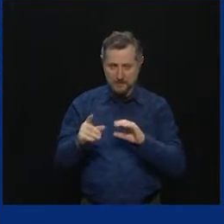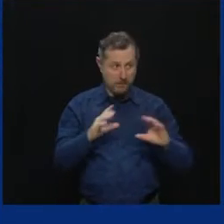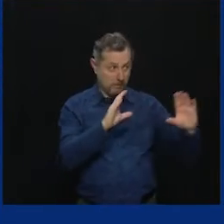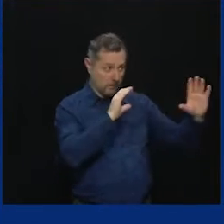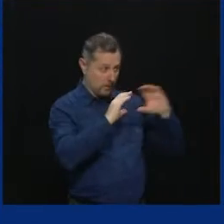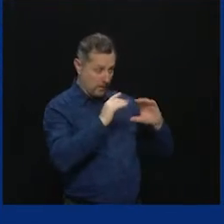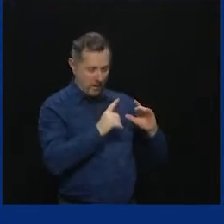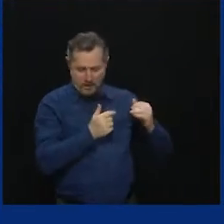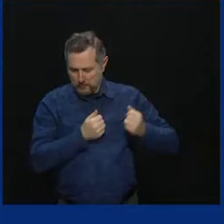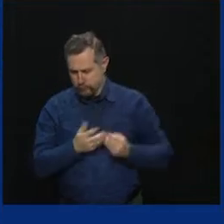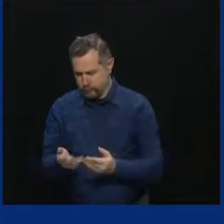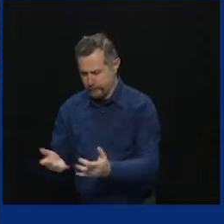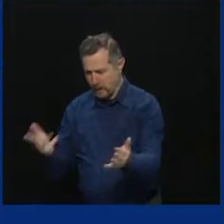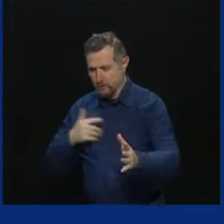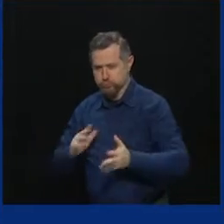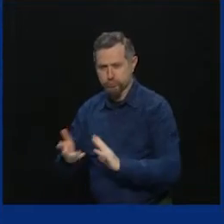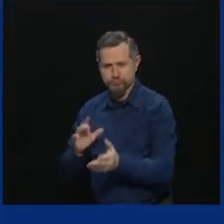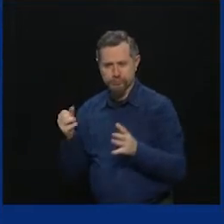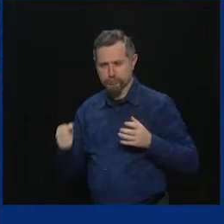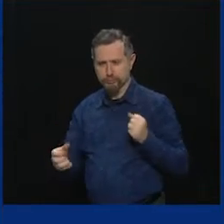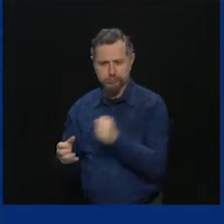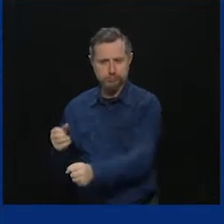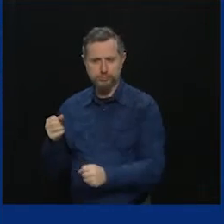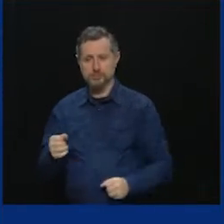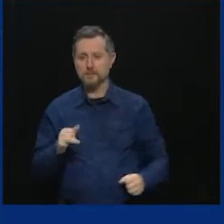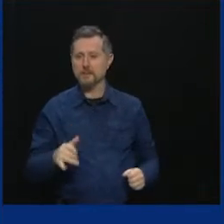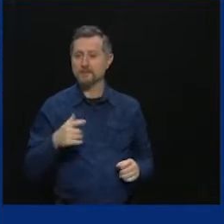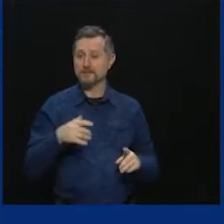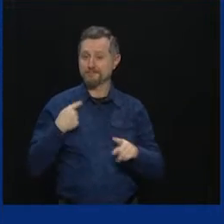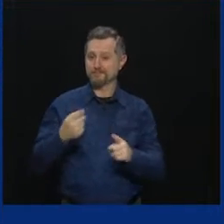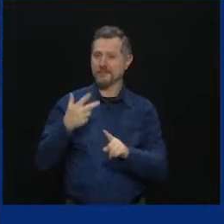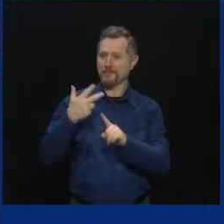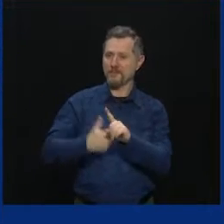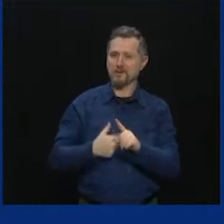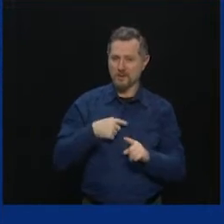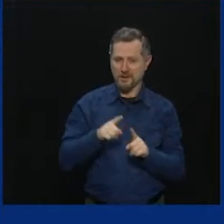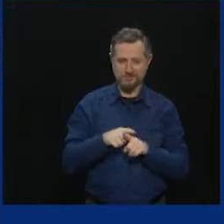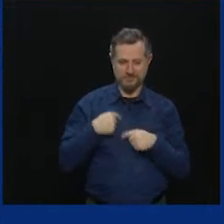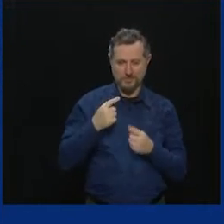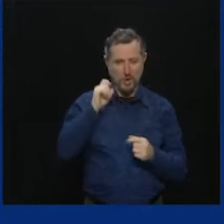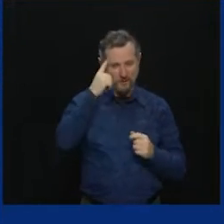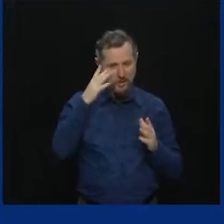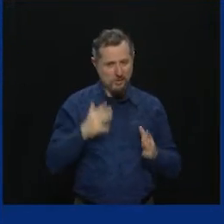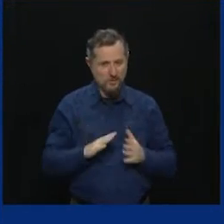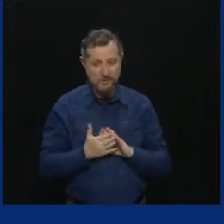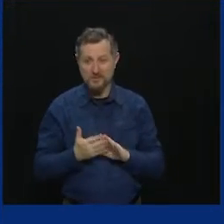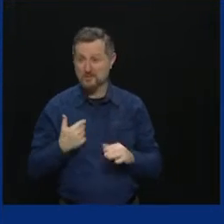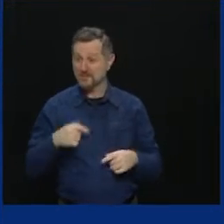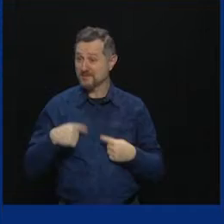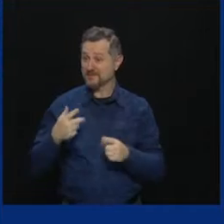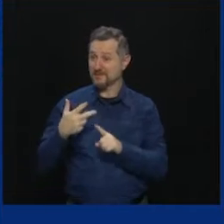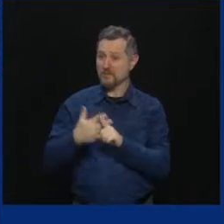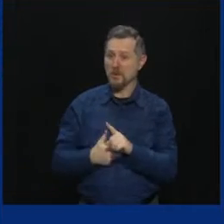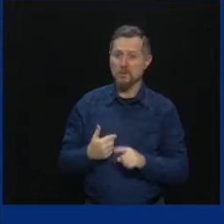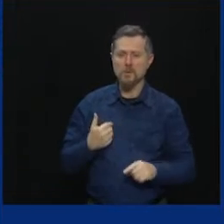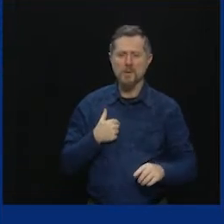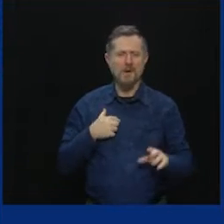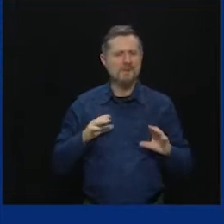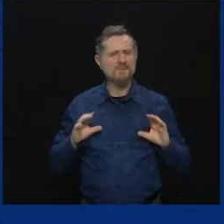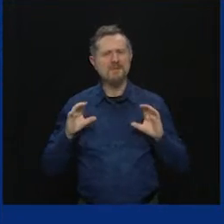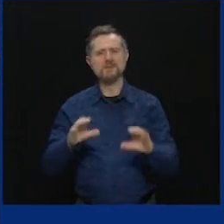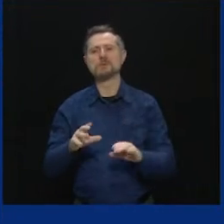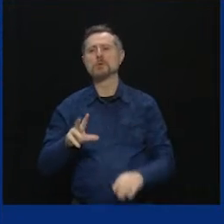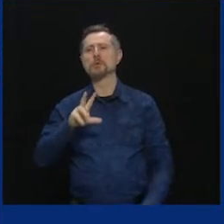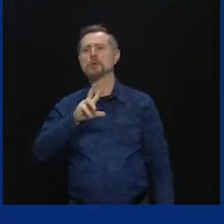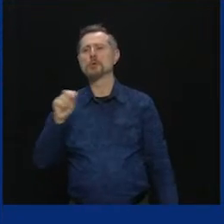think today, first 3 months on the job as your governor, we have allocated over $30 million